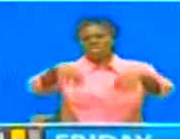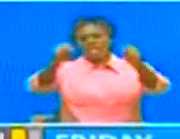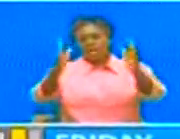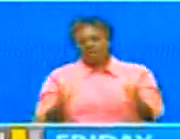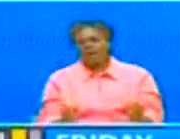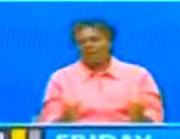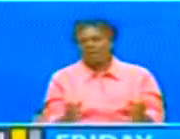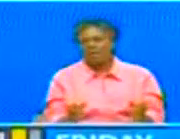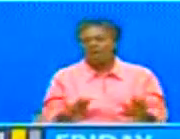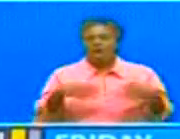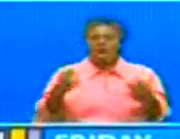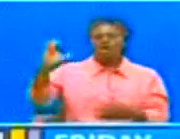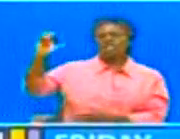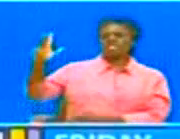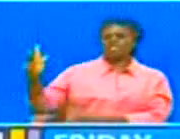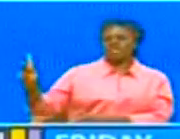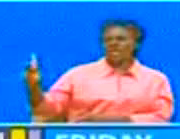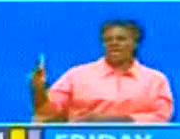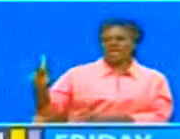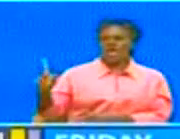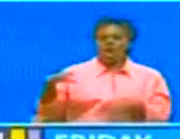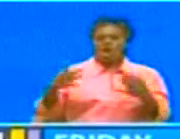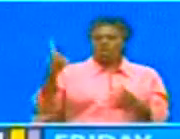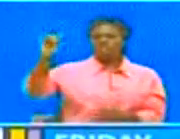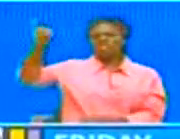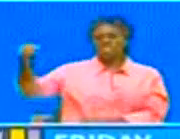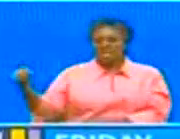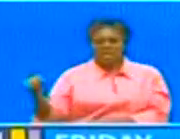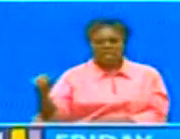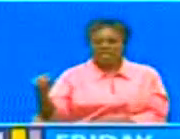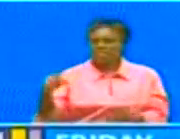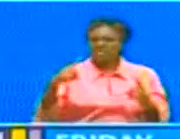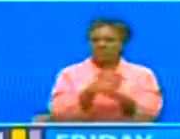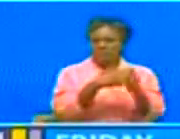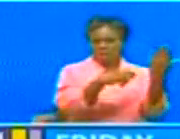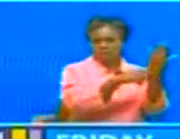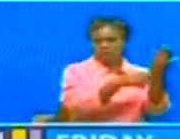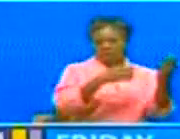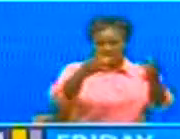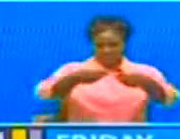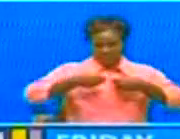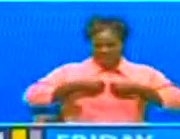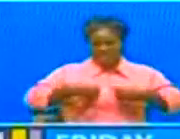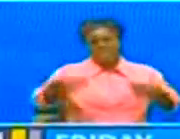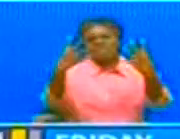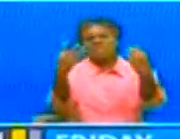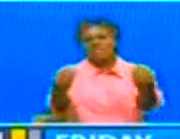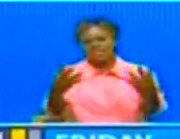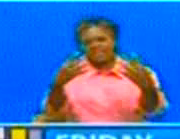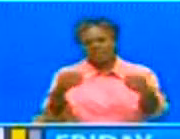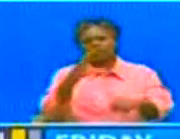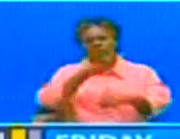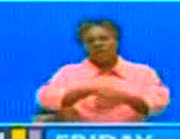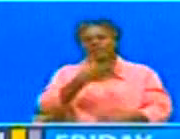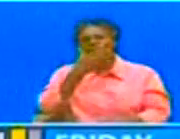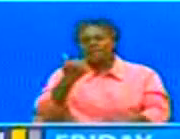sometimes I had CK, that. Yes. Sometimes DJ CK. DJ CK. And it is easy to get the best out